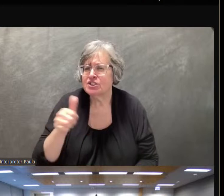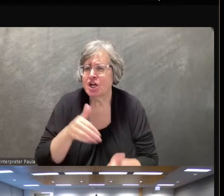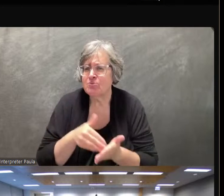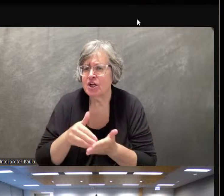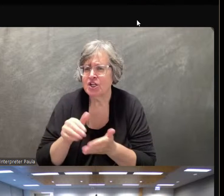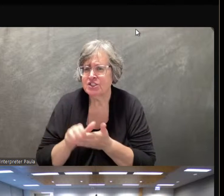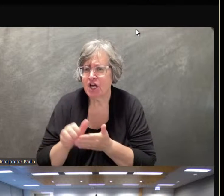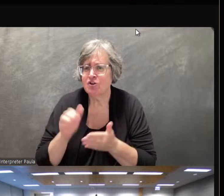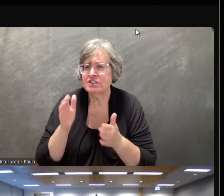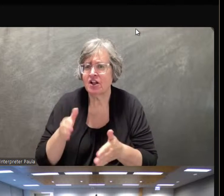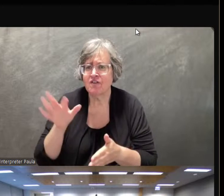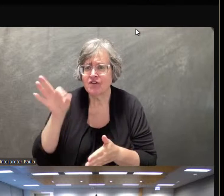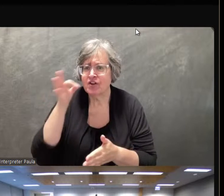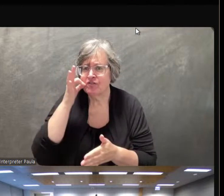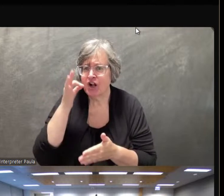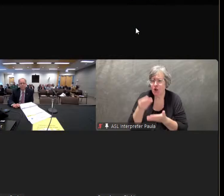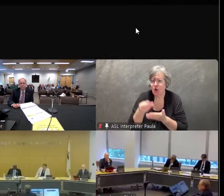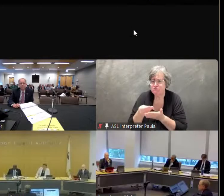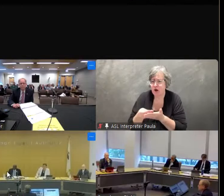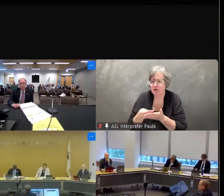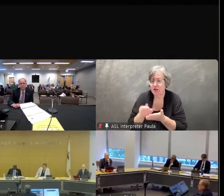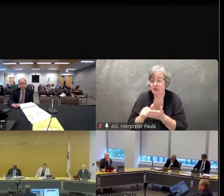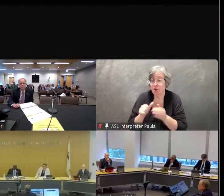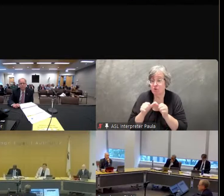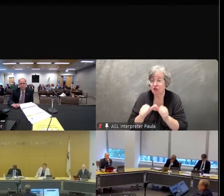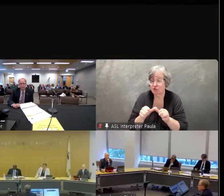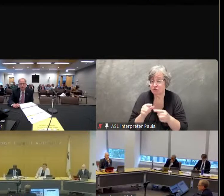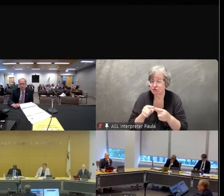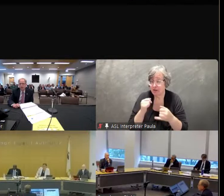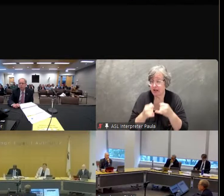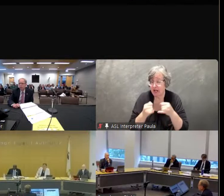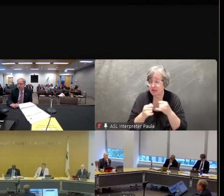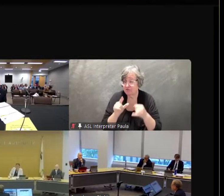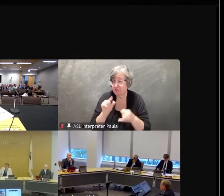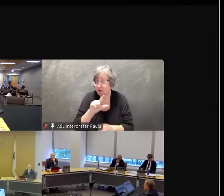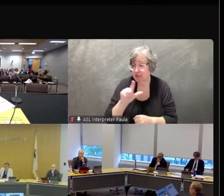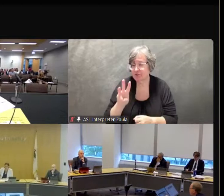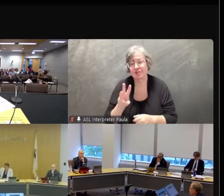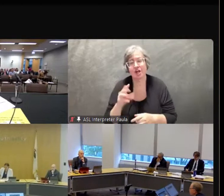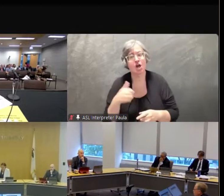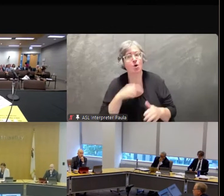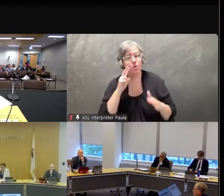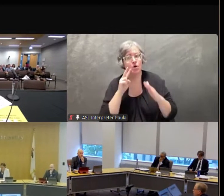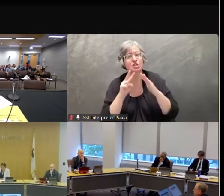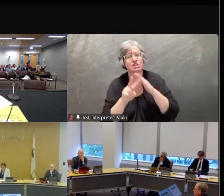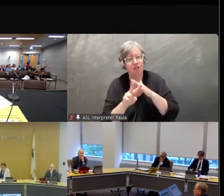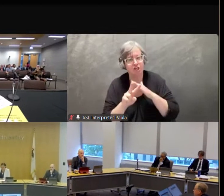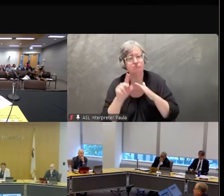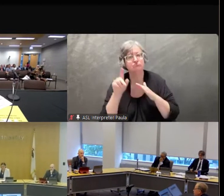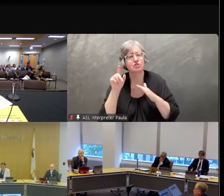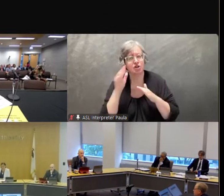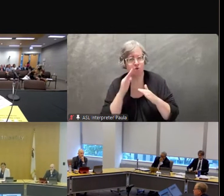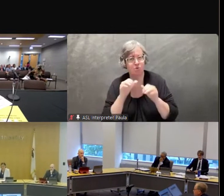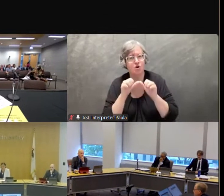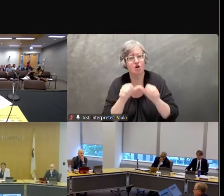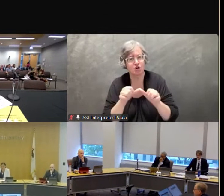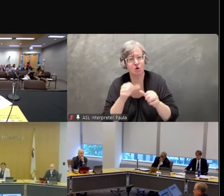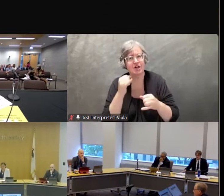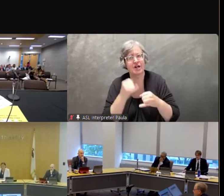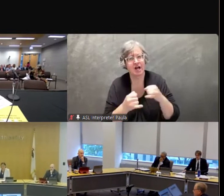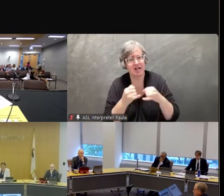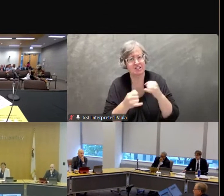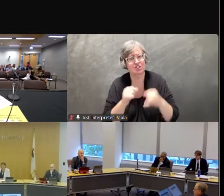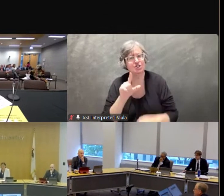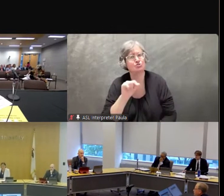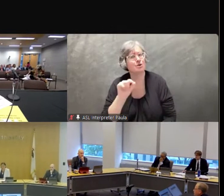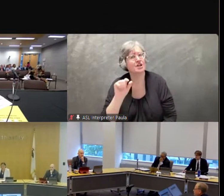relief, that'll carry us through the end of 2026. We're anticipating that it should carry us through the end of